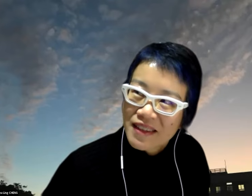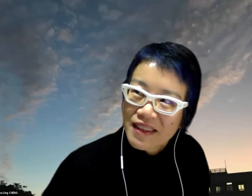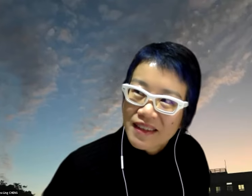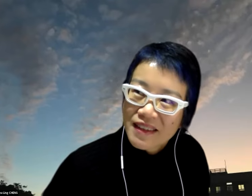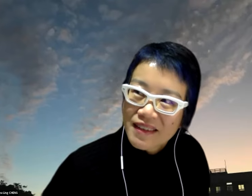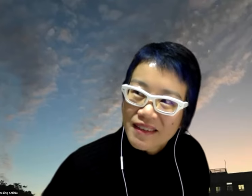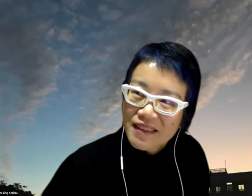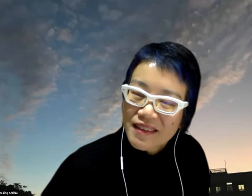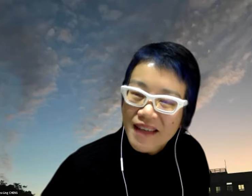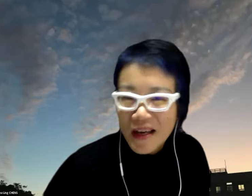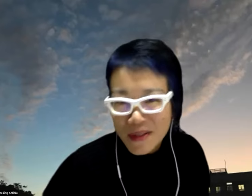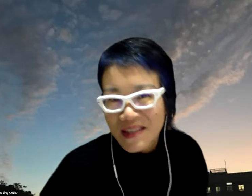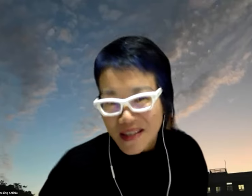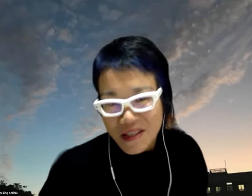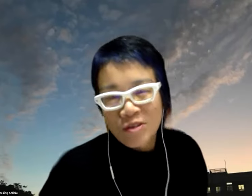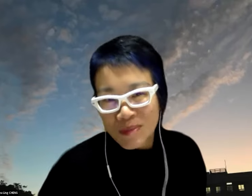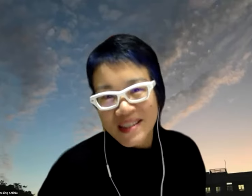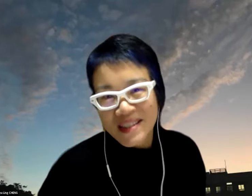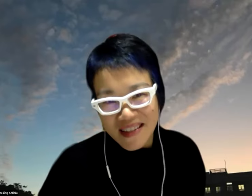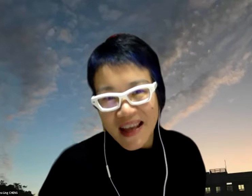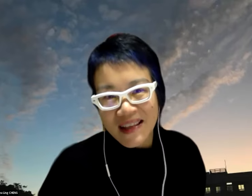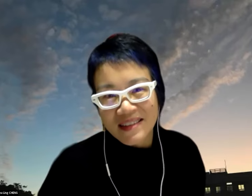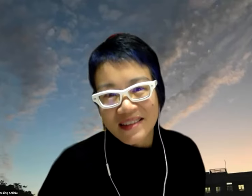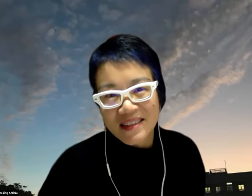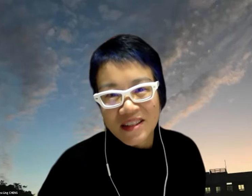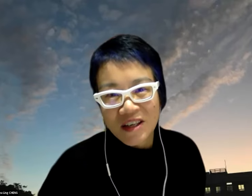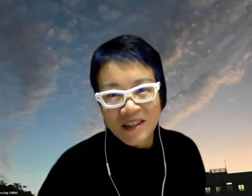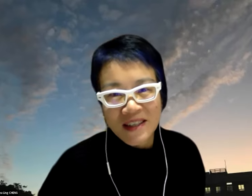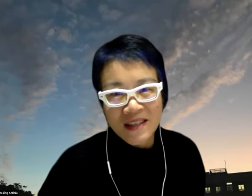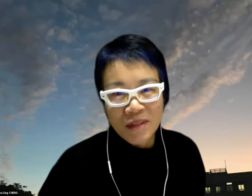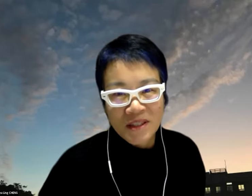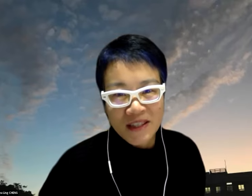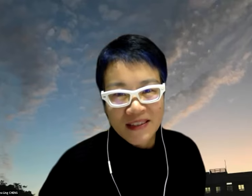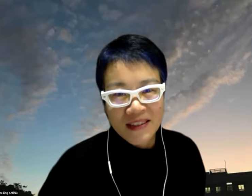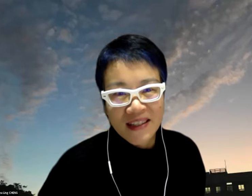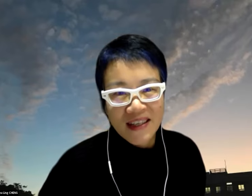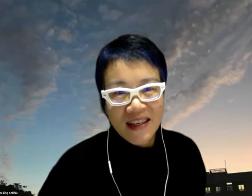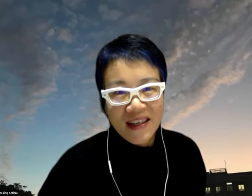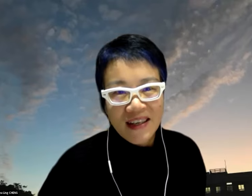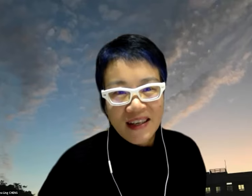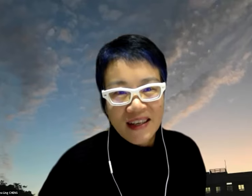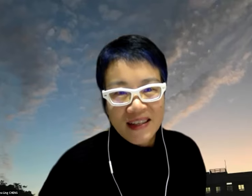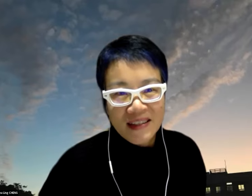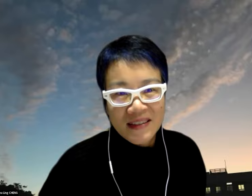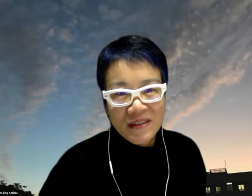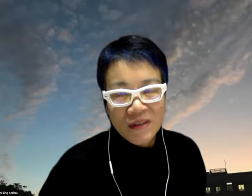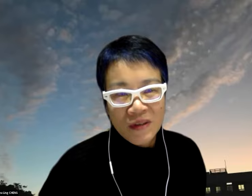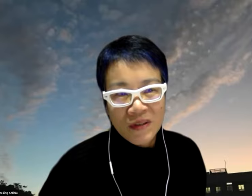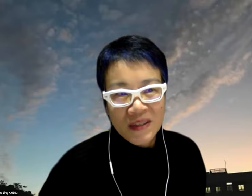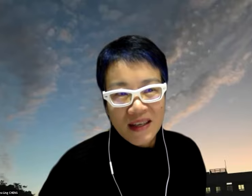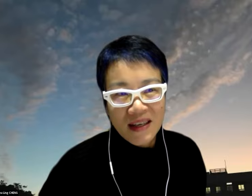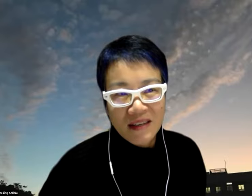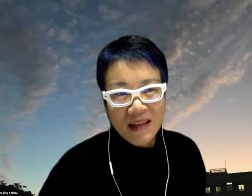felt that I was an instrument in that decolonizing project. And